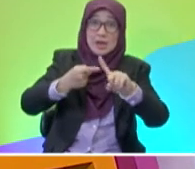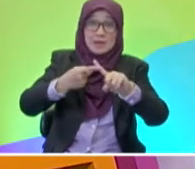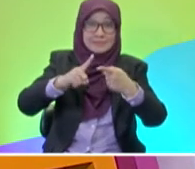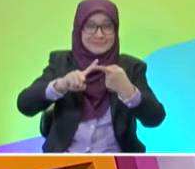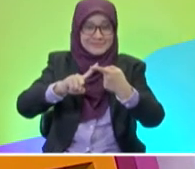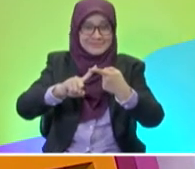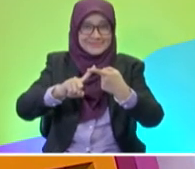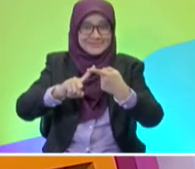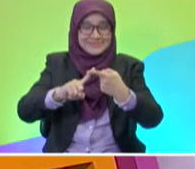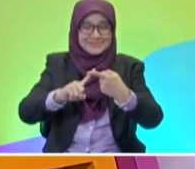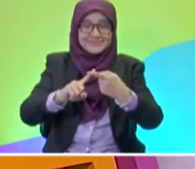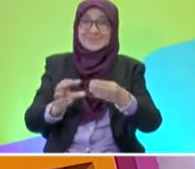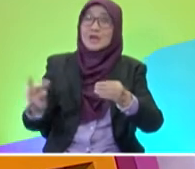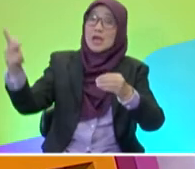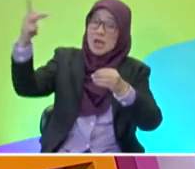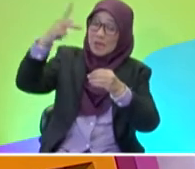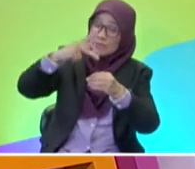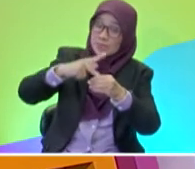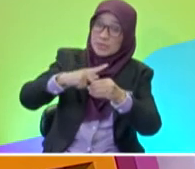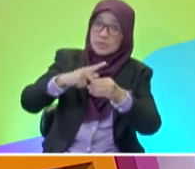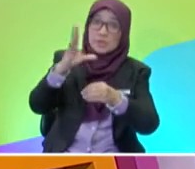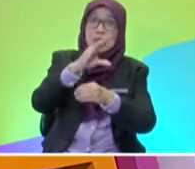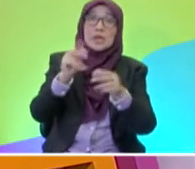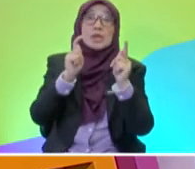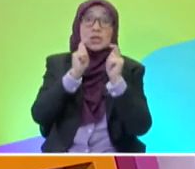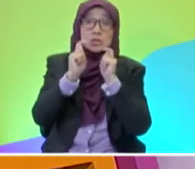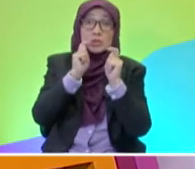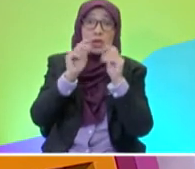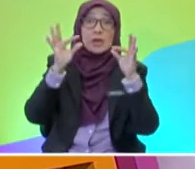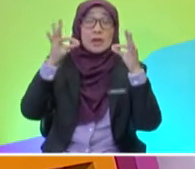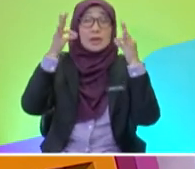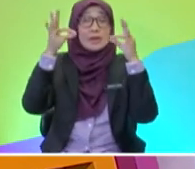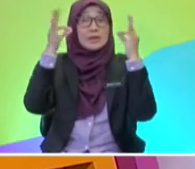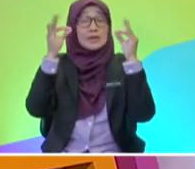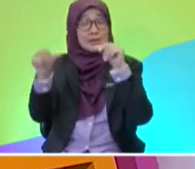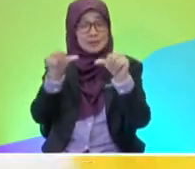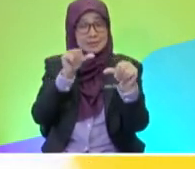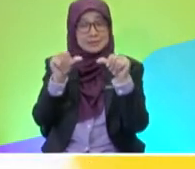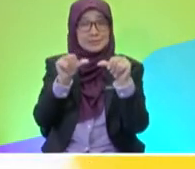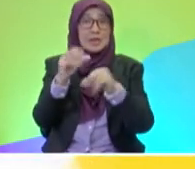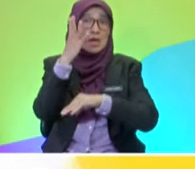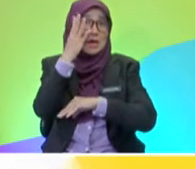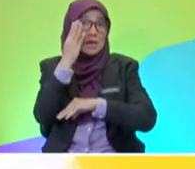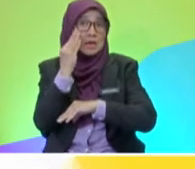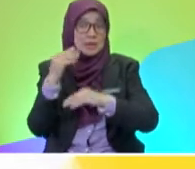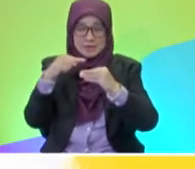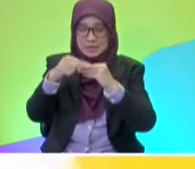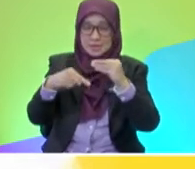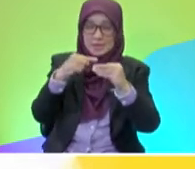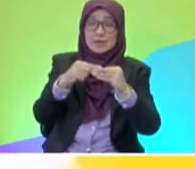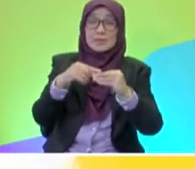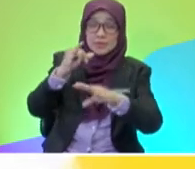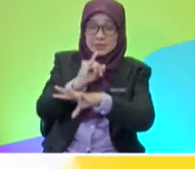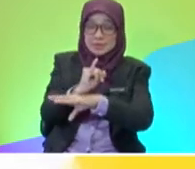going to participate and talk about familiar activities and experiences about the insects. And we